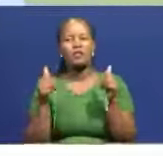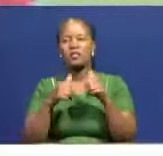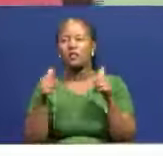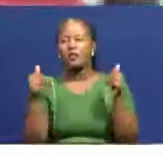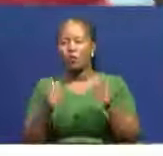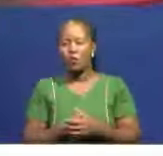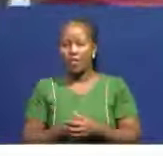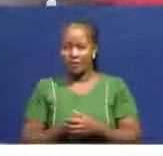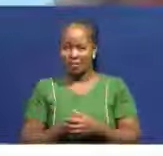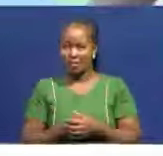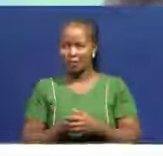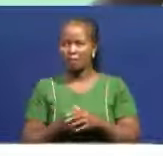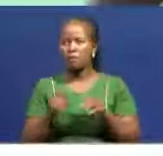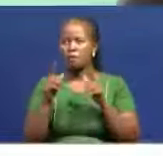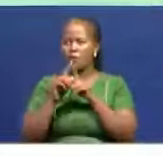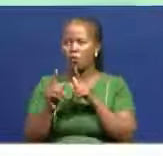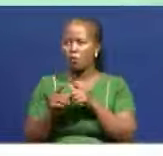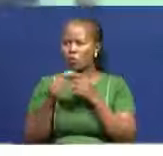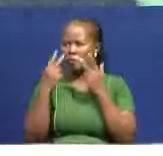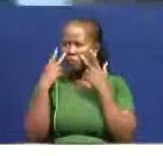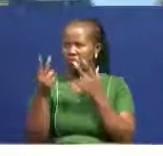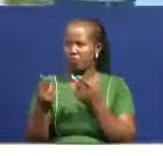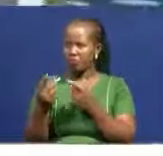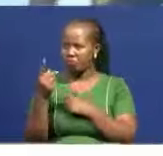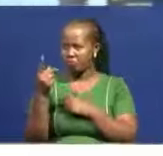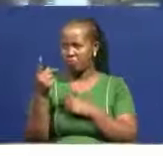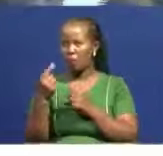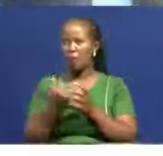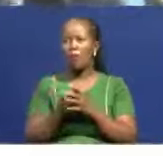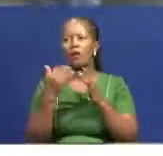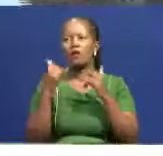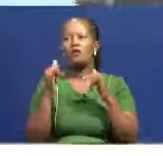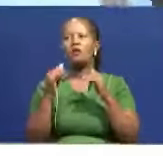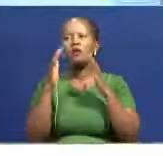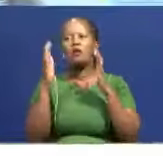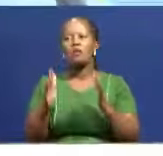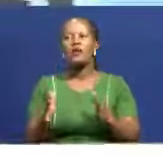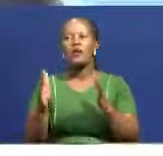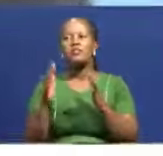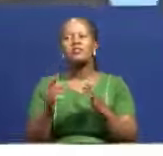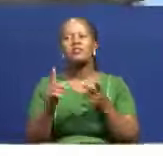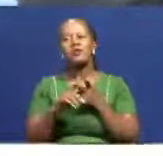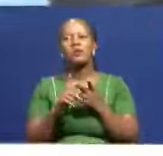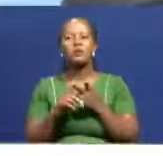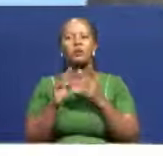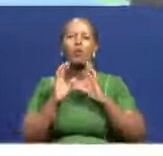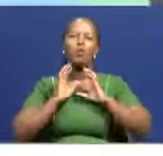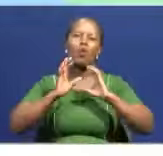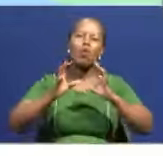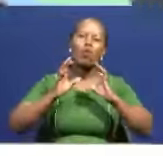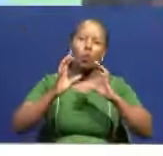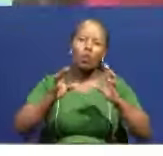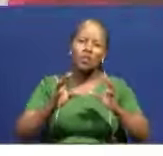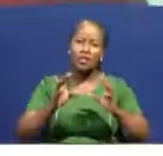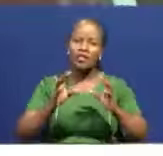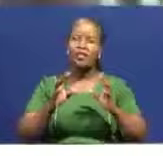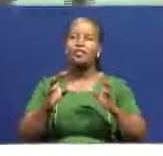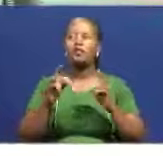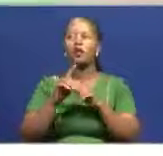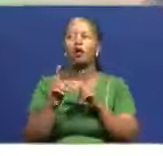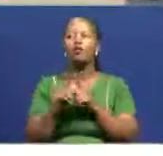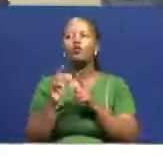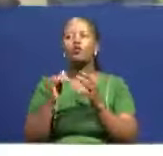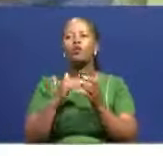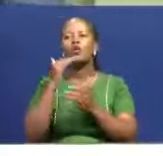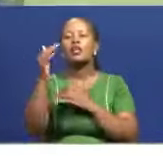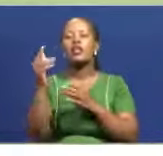it, and what sort of the vibes from, you know, the players and the coaches, and what you would want to be looking at next week